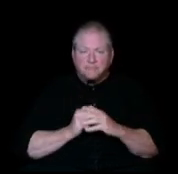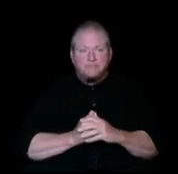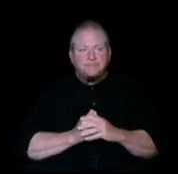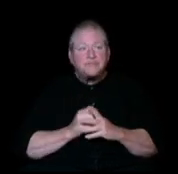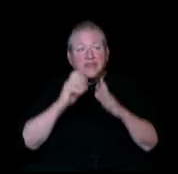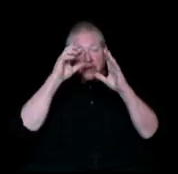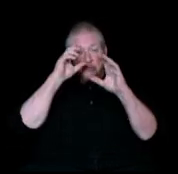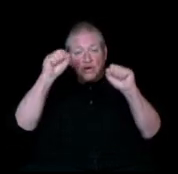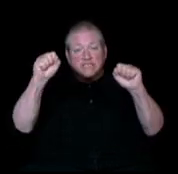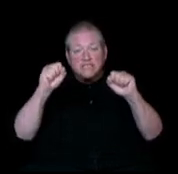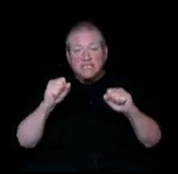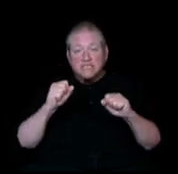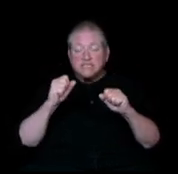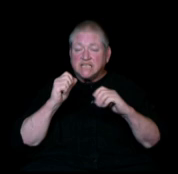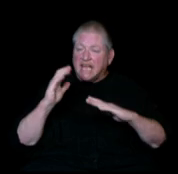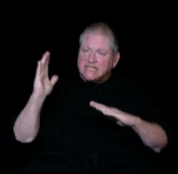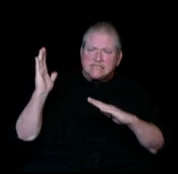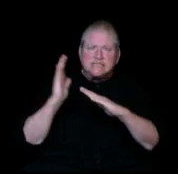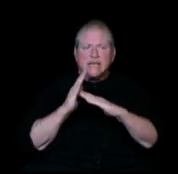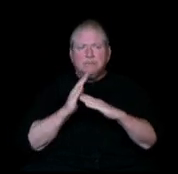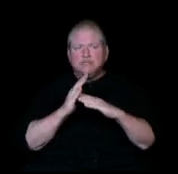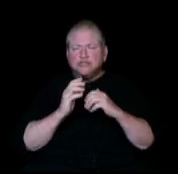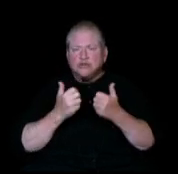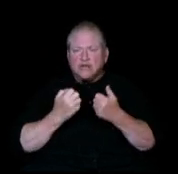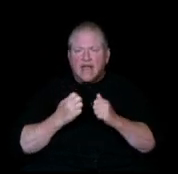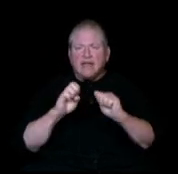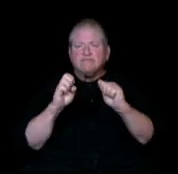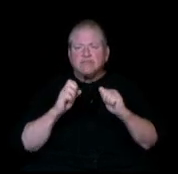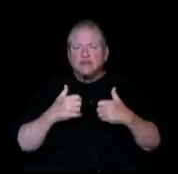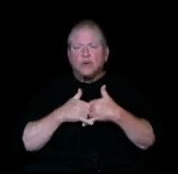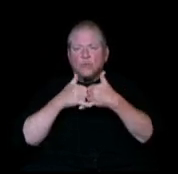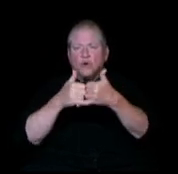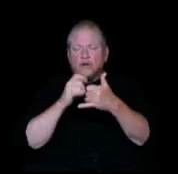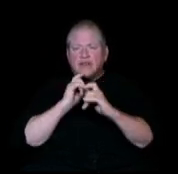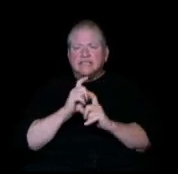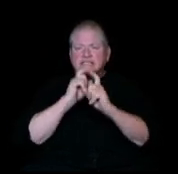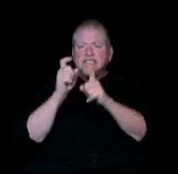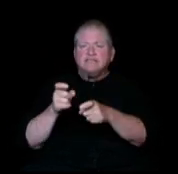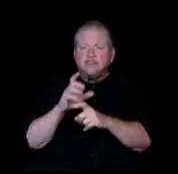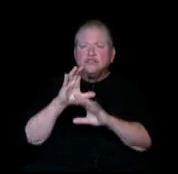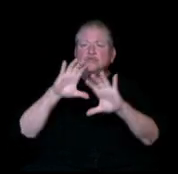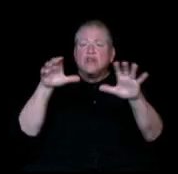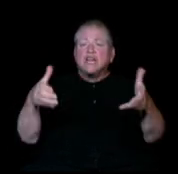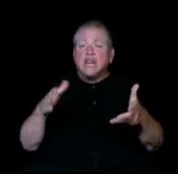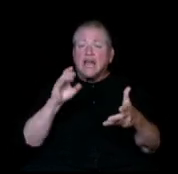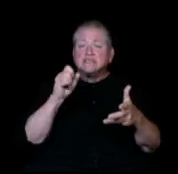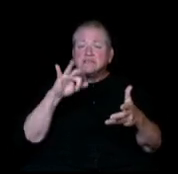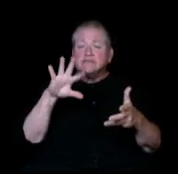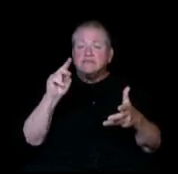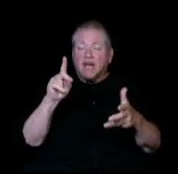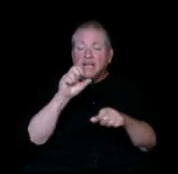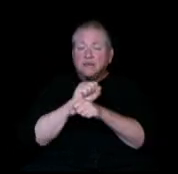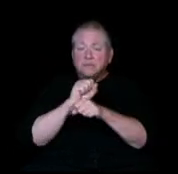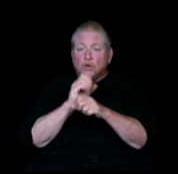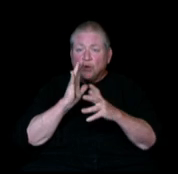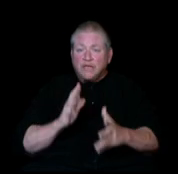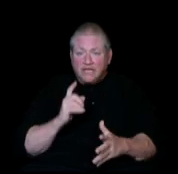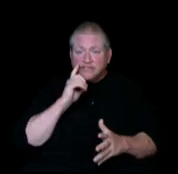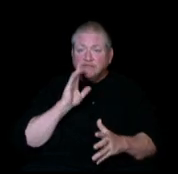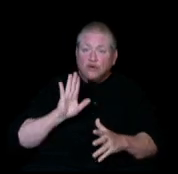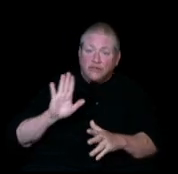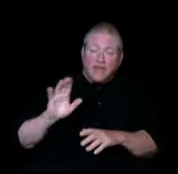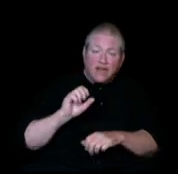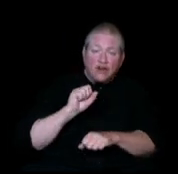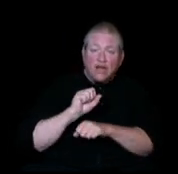The President's Exceptional Effort Awards are presented to eight professional or classified employees across all five divisions in recognition